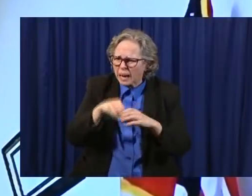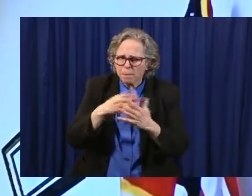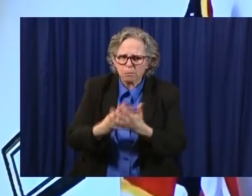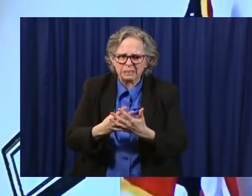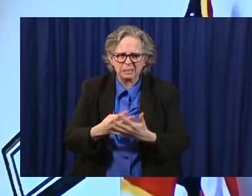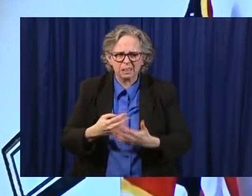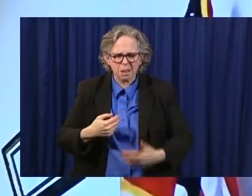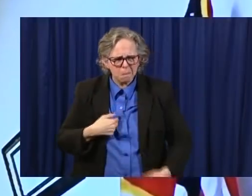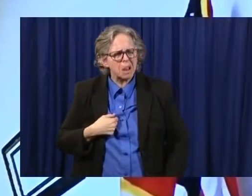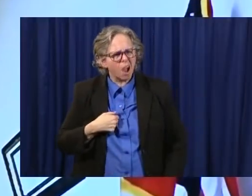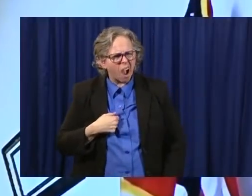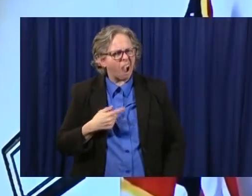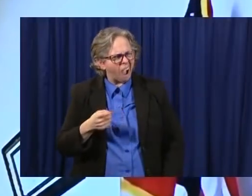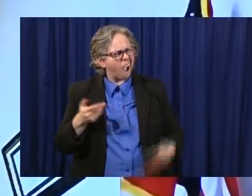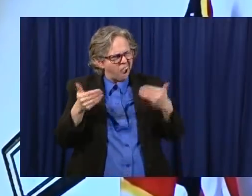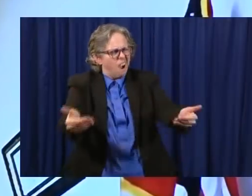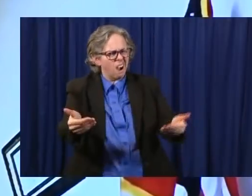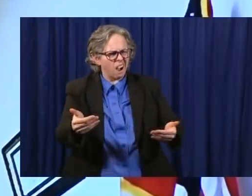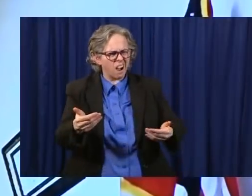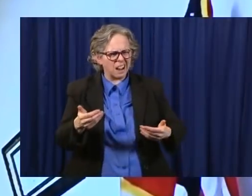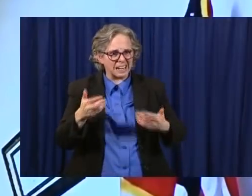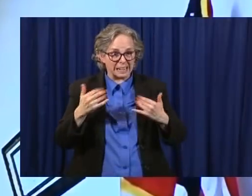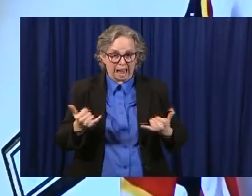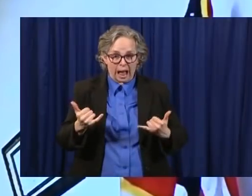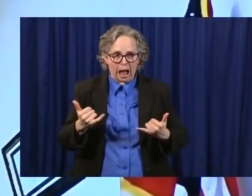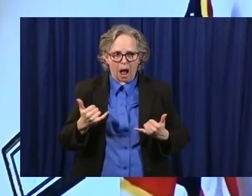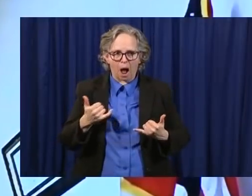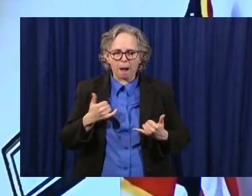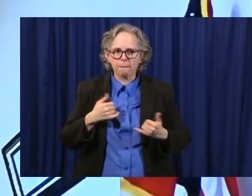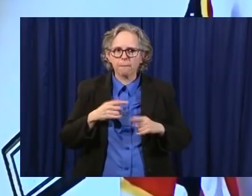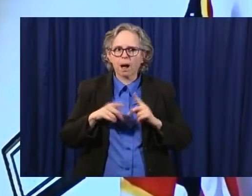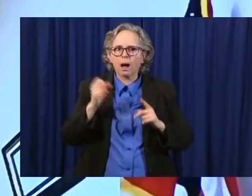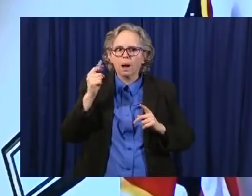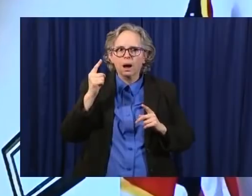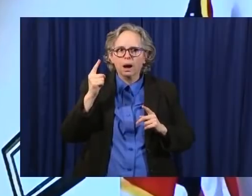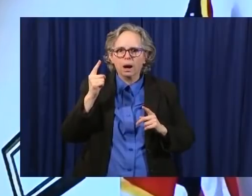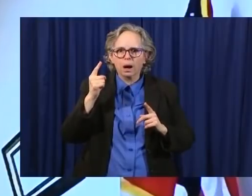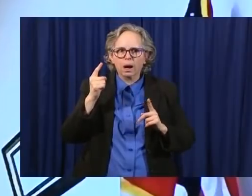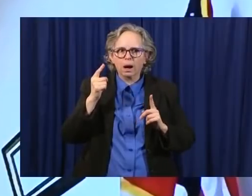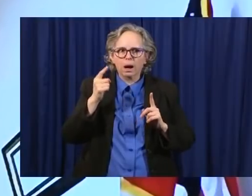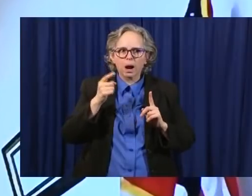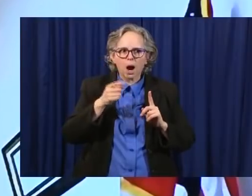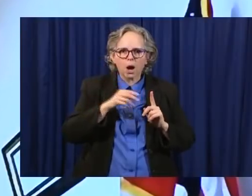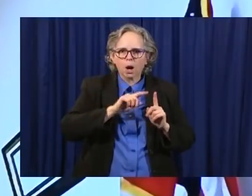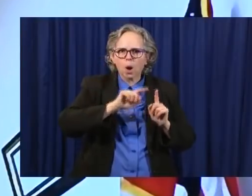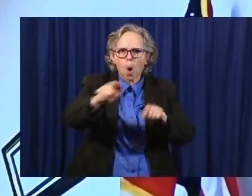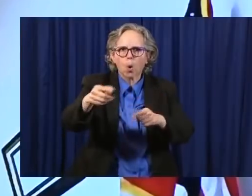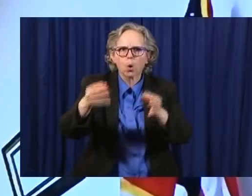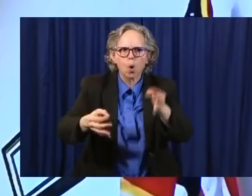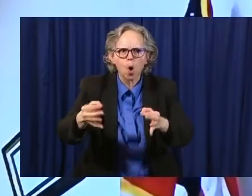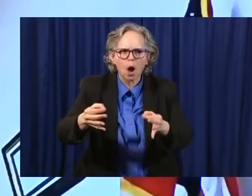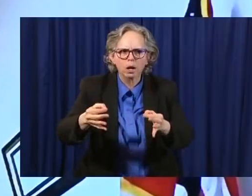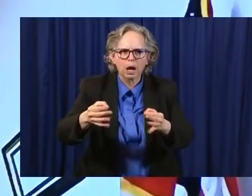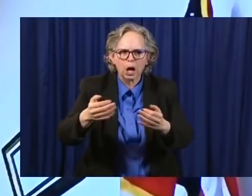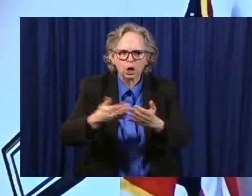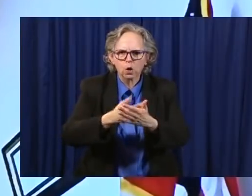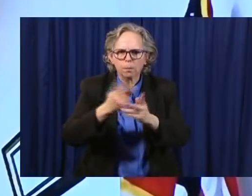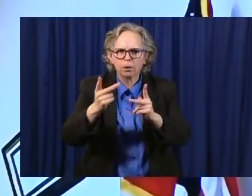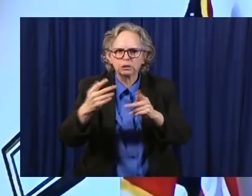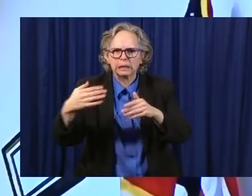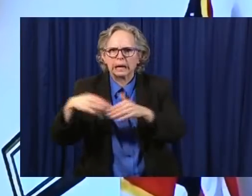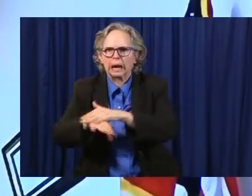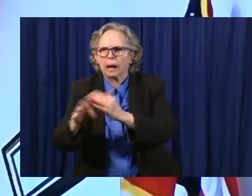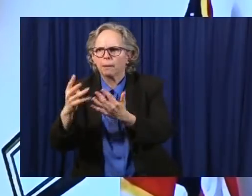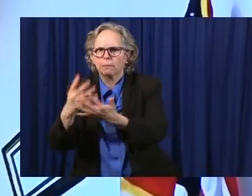today. But if somebody goes to court, or a lawyer comes in tomorrow, they can bring it in all